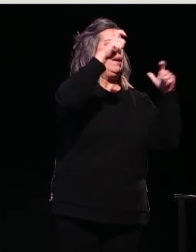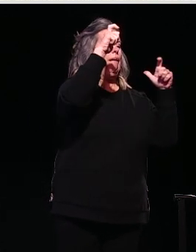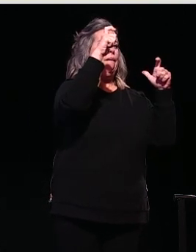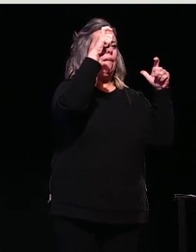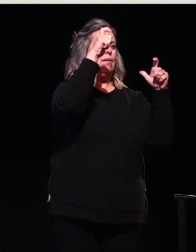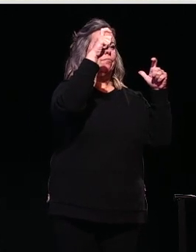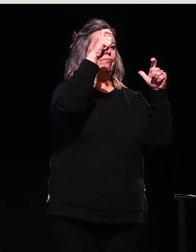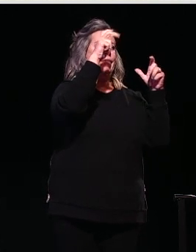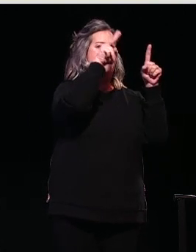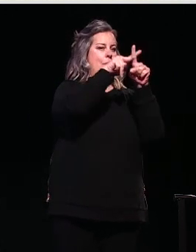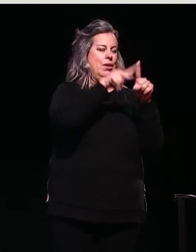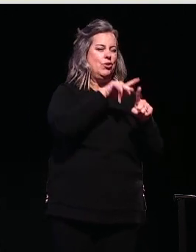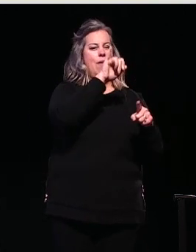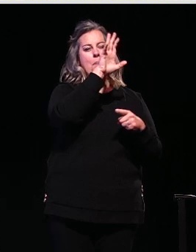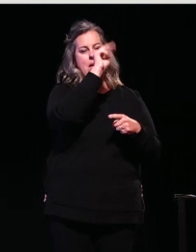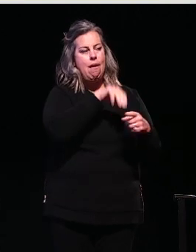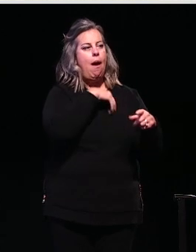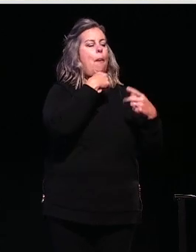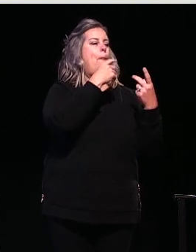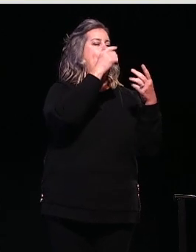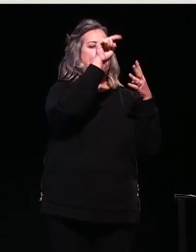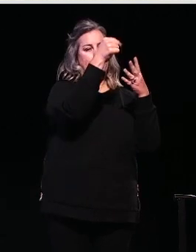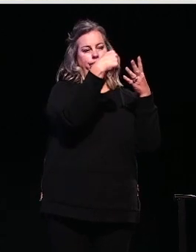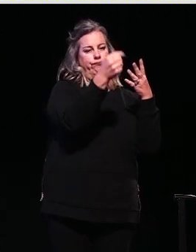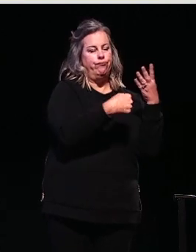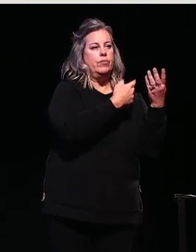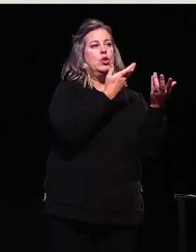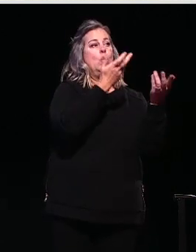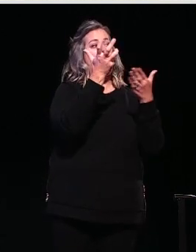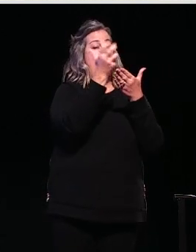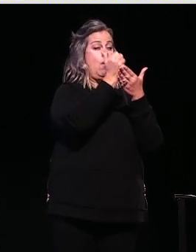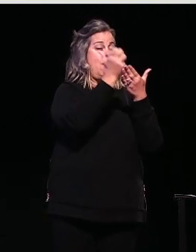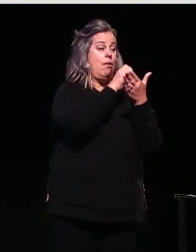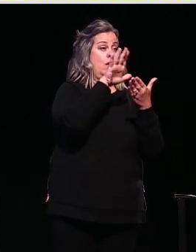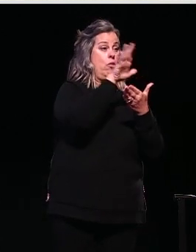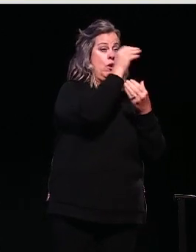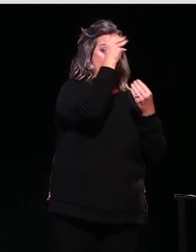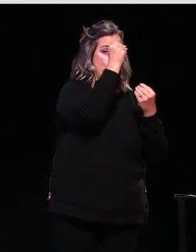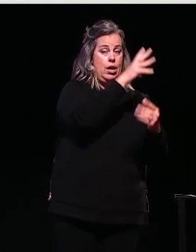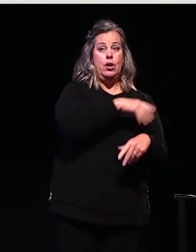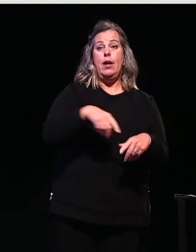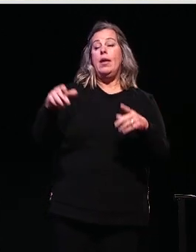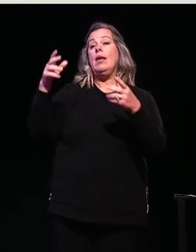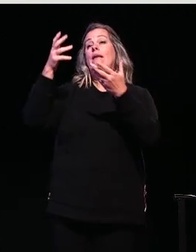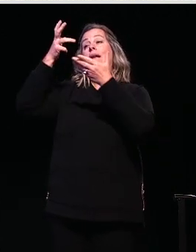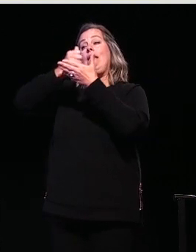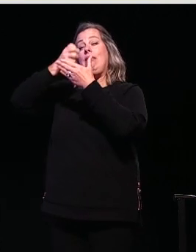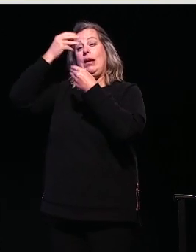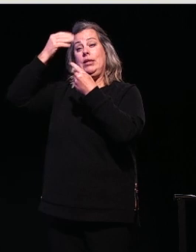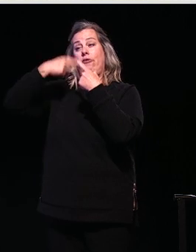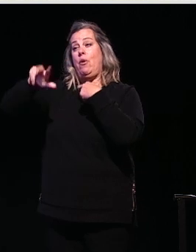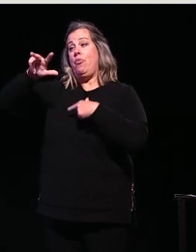Weather Company, AccuWeather, and the like. We take in data from third-party hardware IoT sensors. This is important. We're